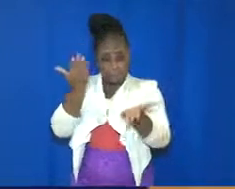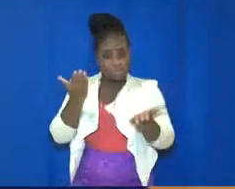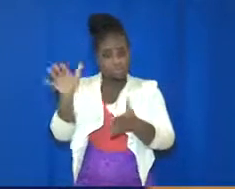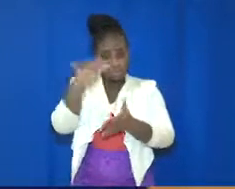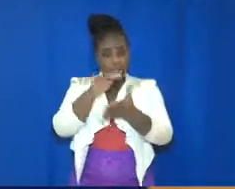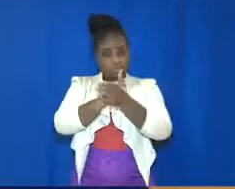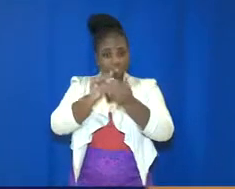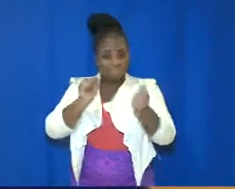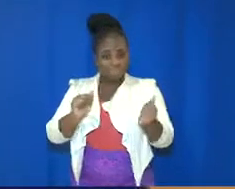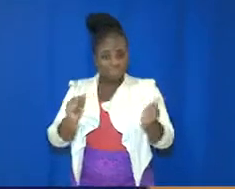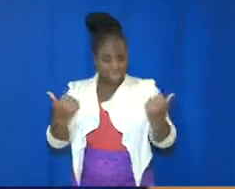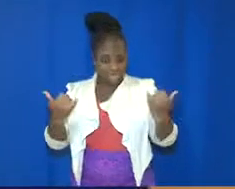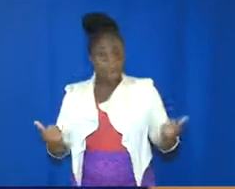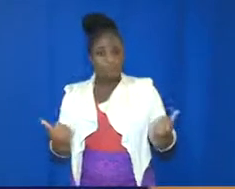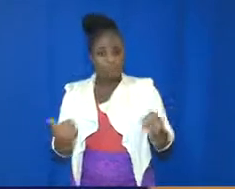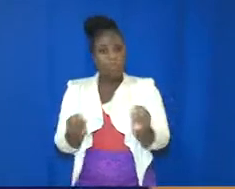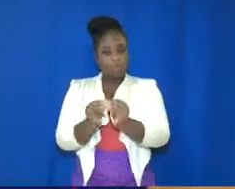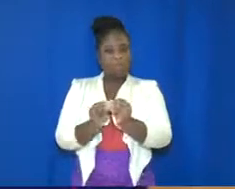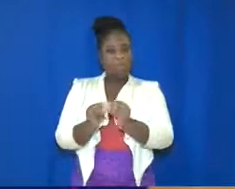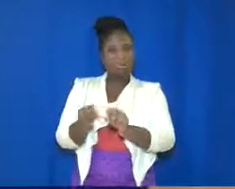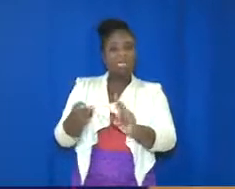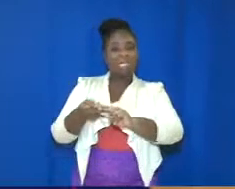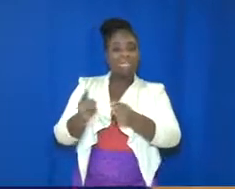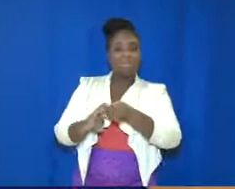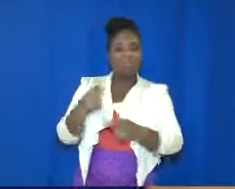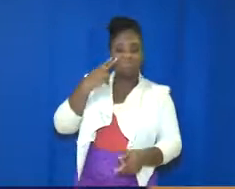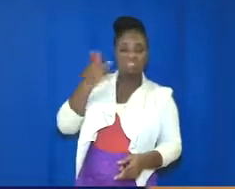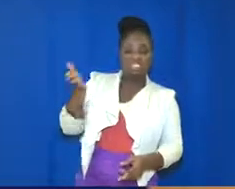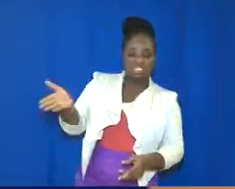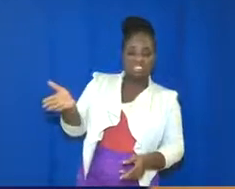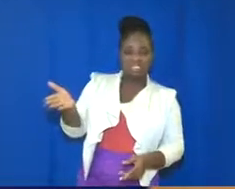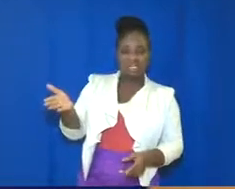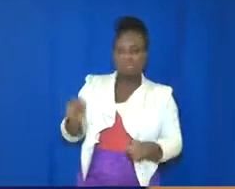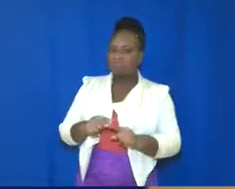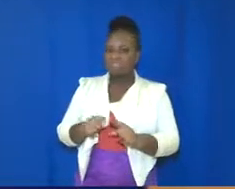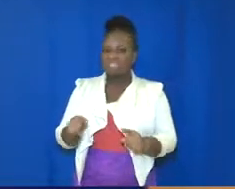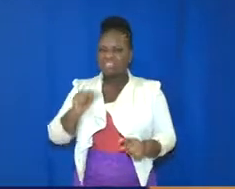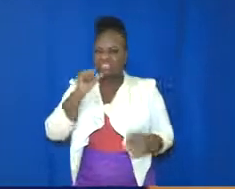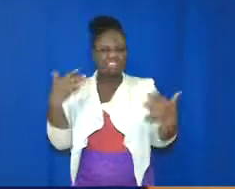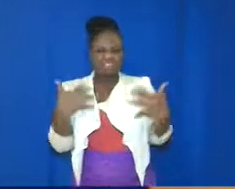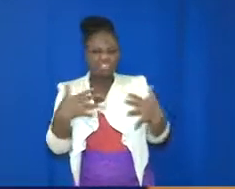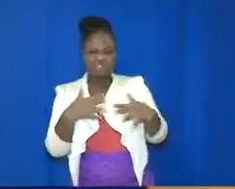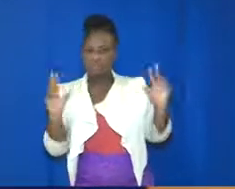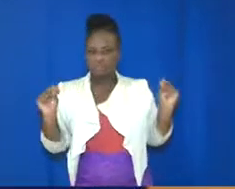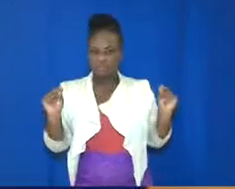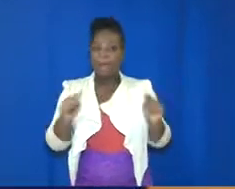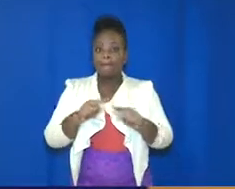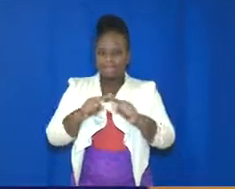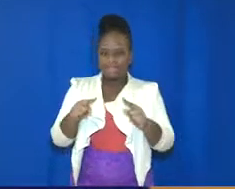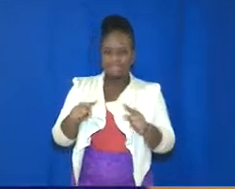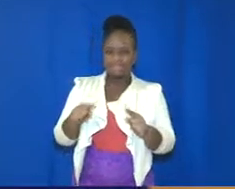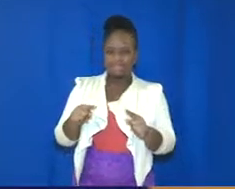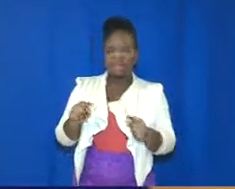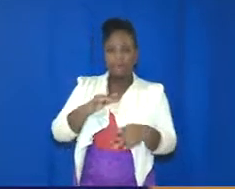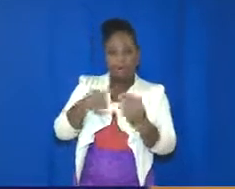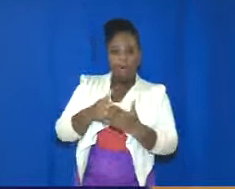you to believe that our current numbers represent a failure on the part of government. Do not begrudge them. They need to